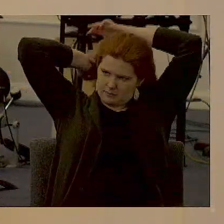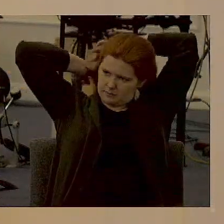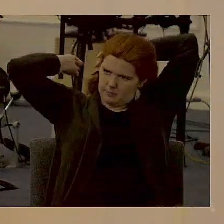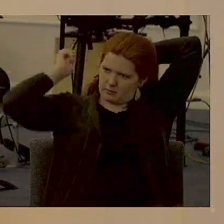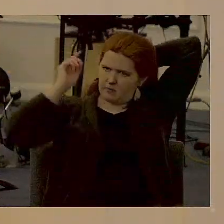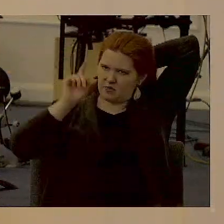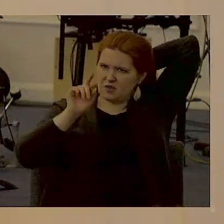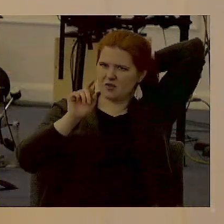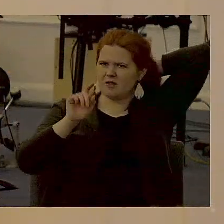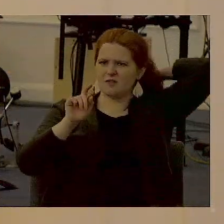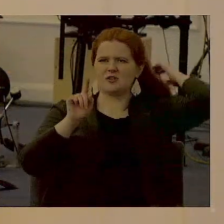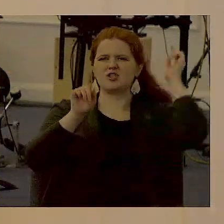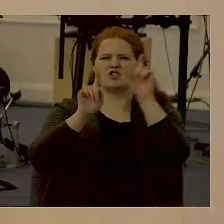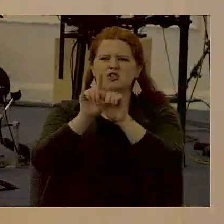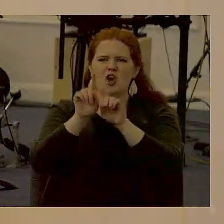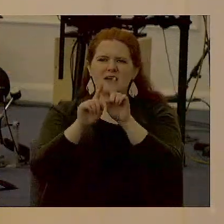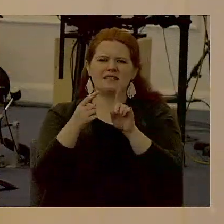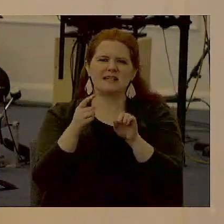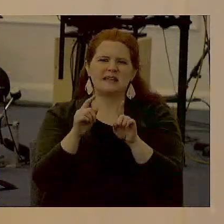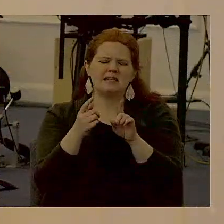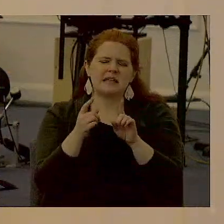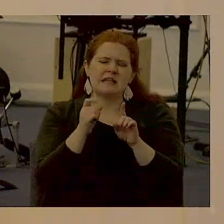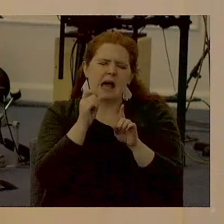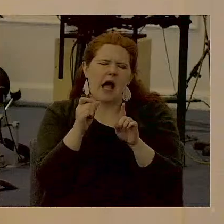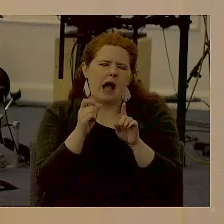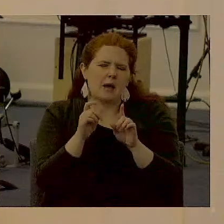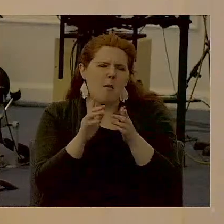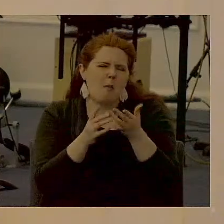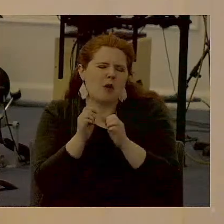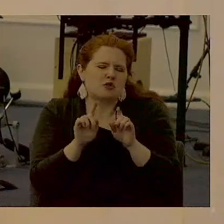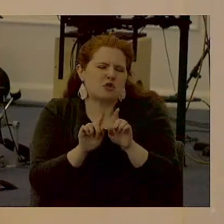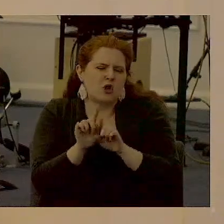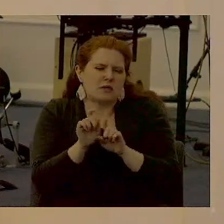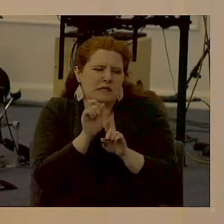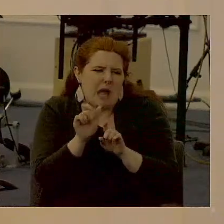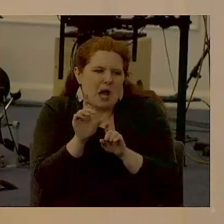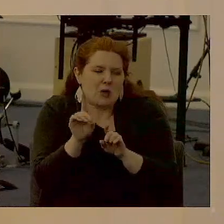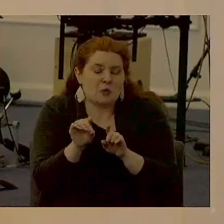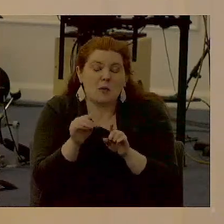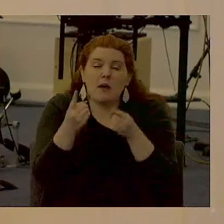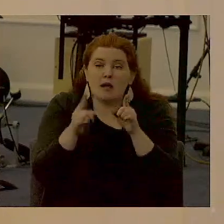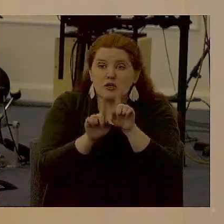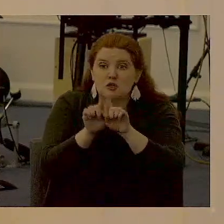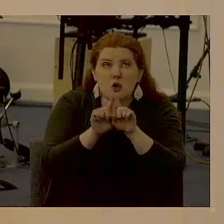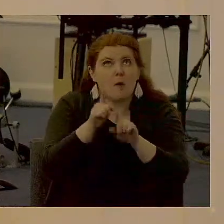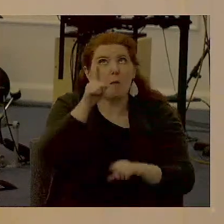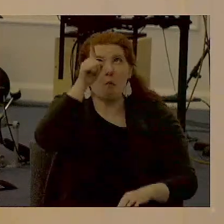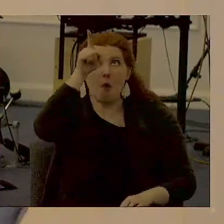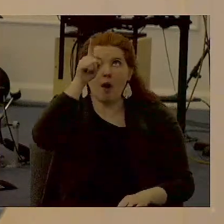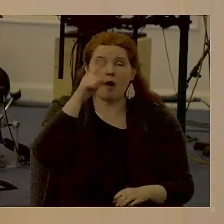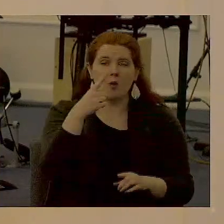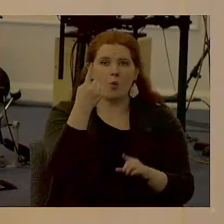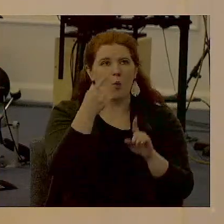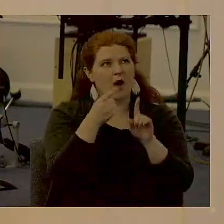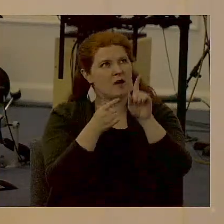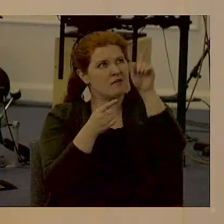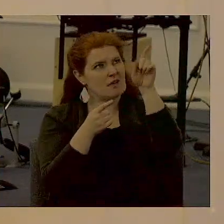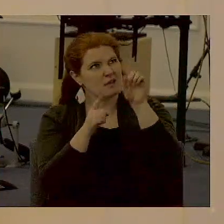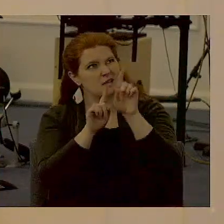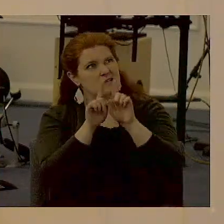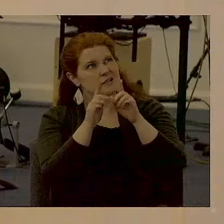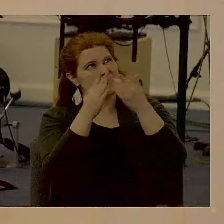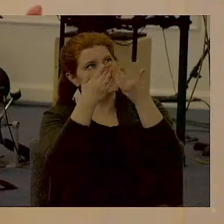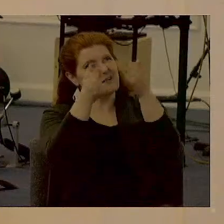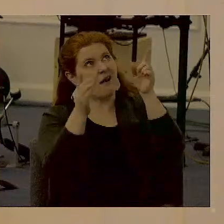stars don't normally do. Now, right, you can point to a star and it can be in one direction in the